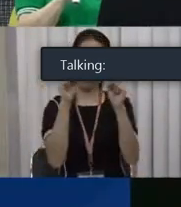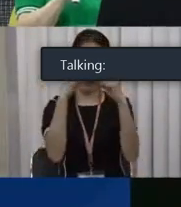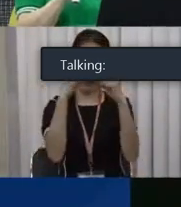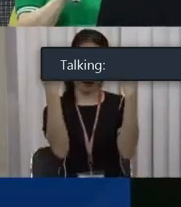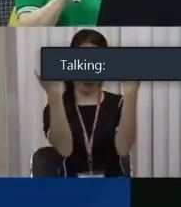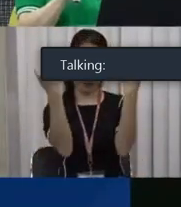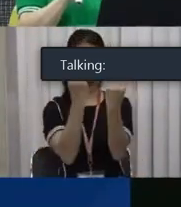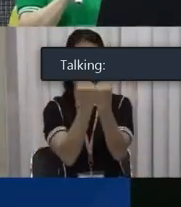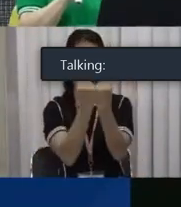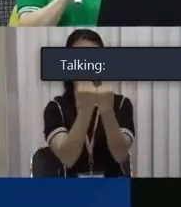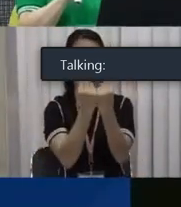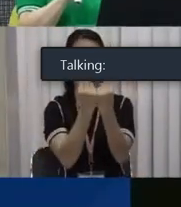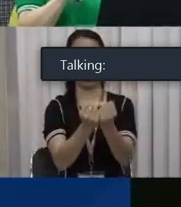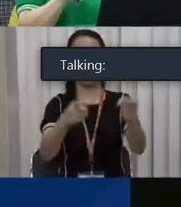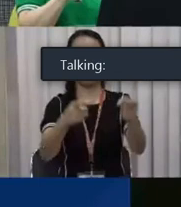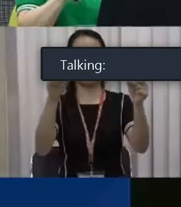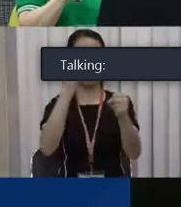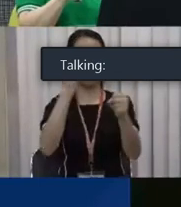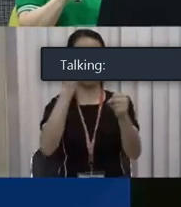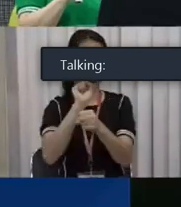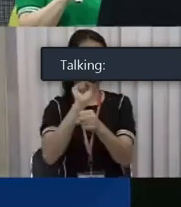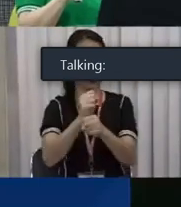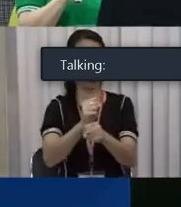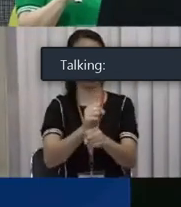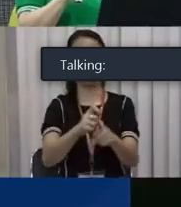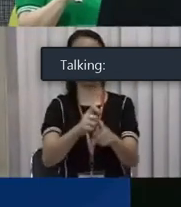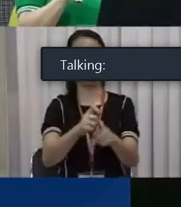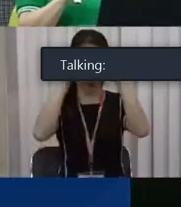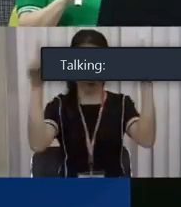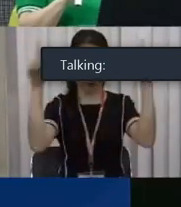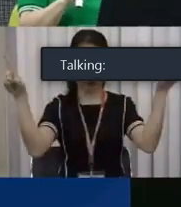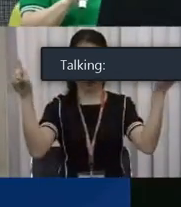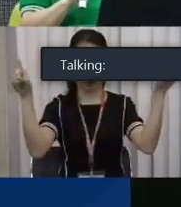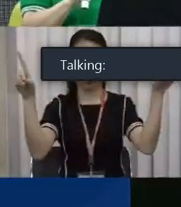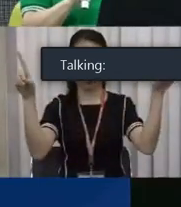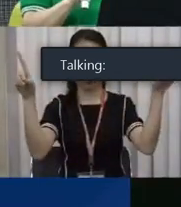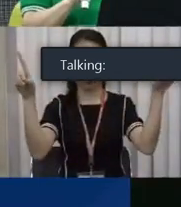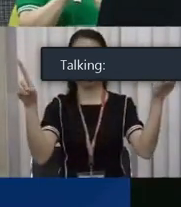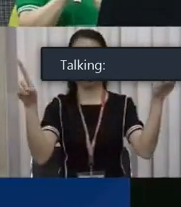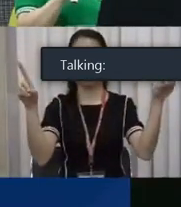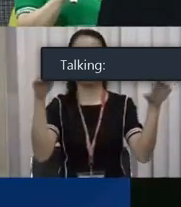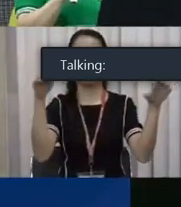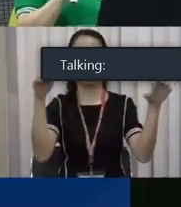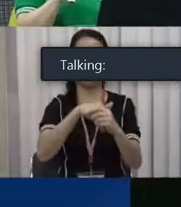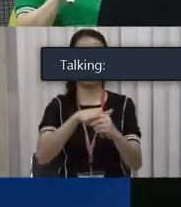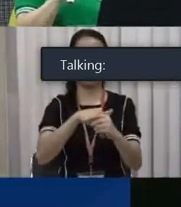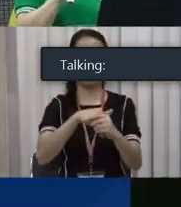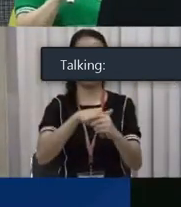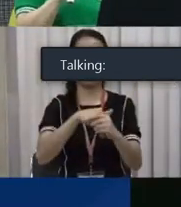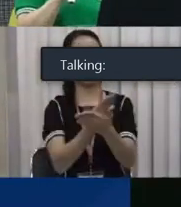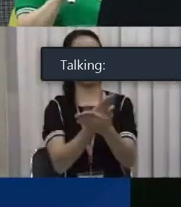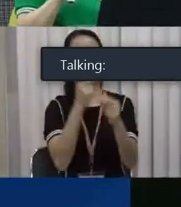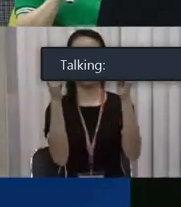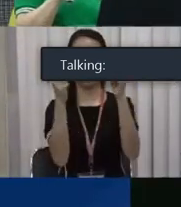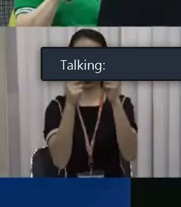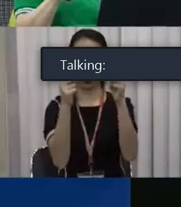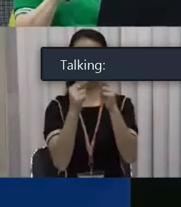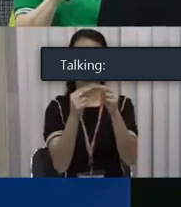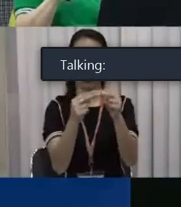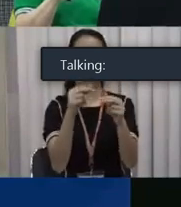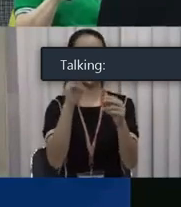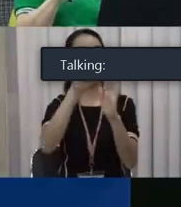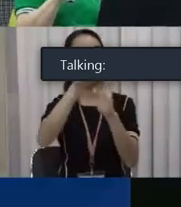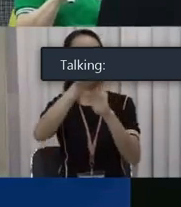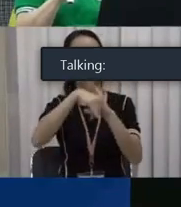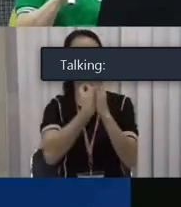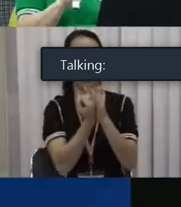seminar. This is now the new normal, so listen lang ta sa atong